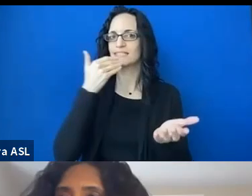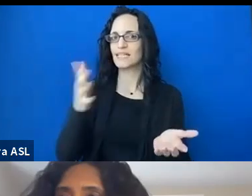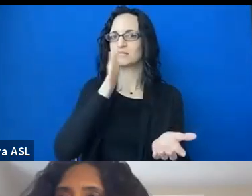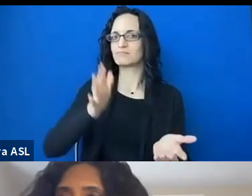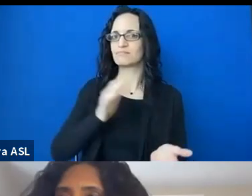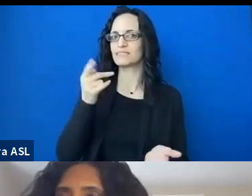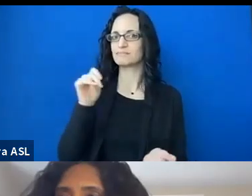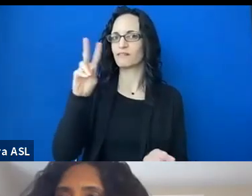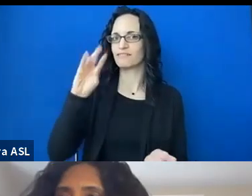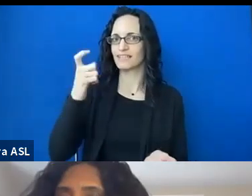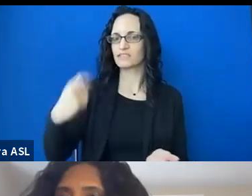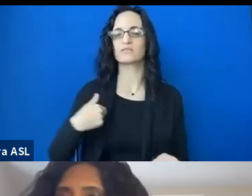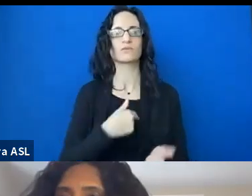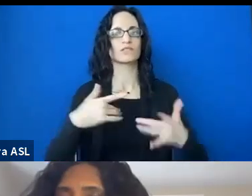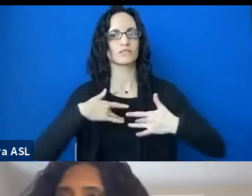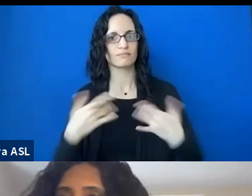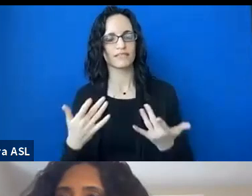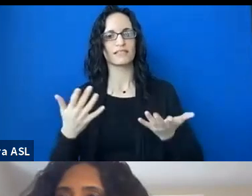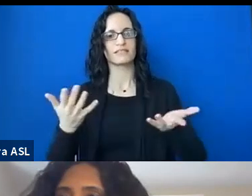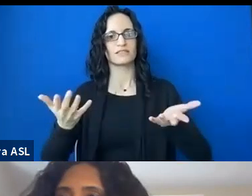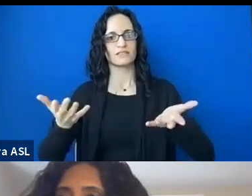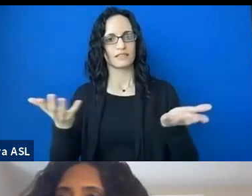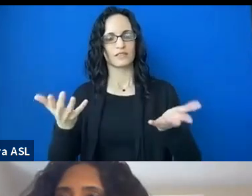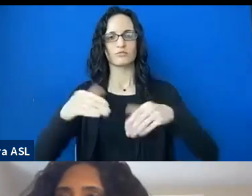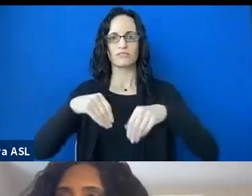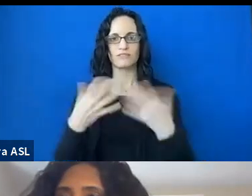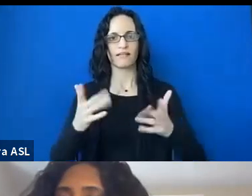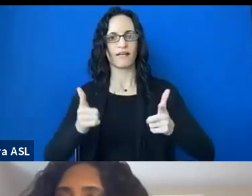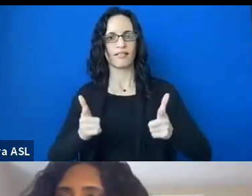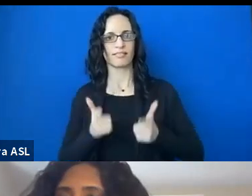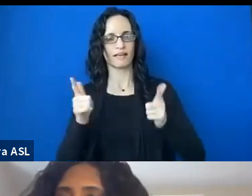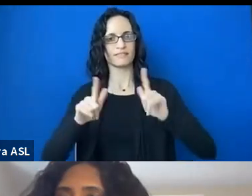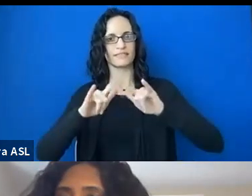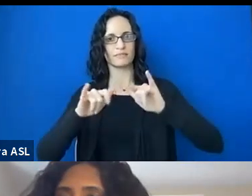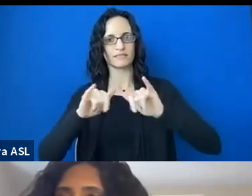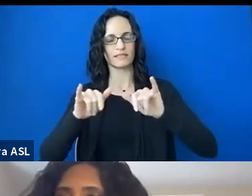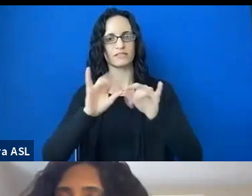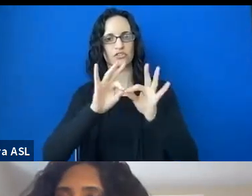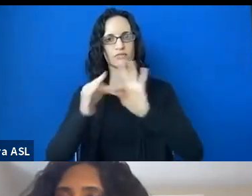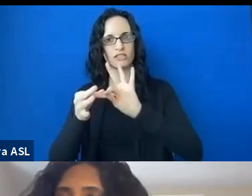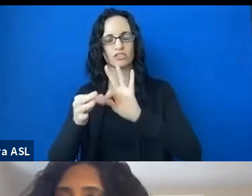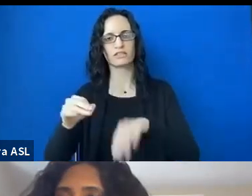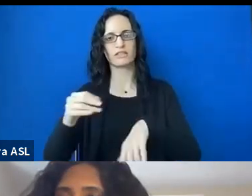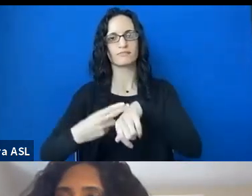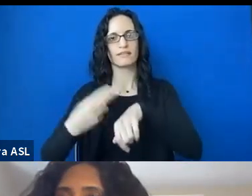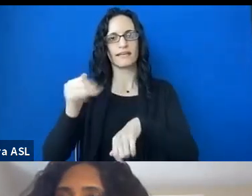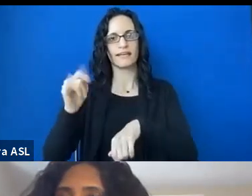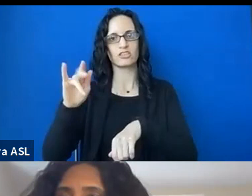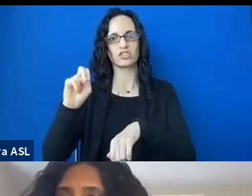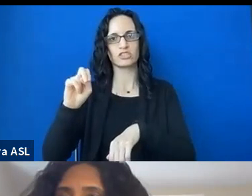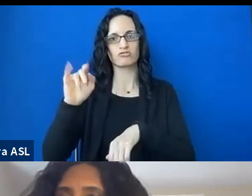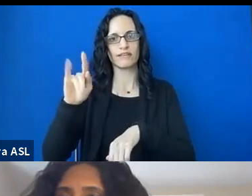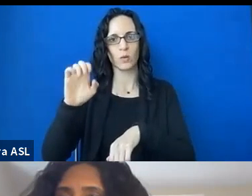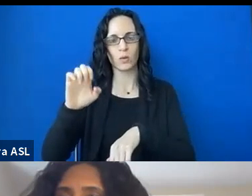We are pleased to be offering live simultaneous interpretation in Haitian Creole, Cape Verdean,